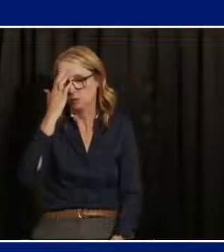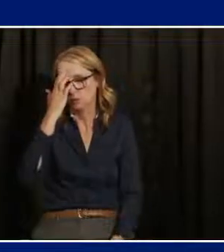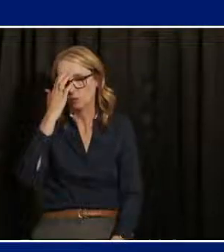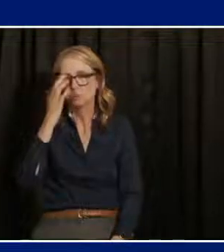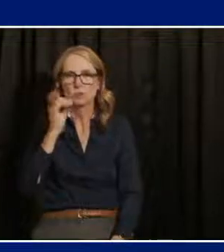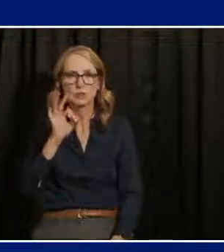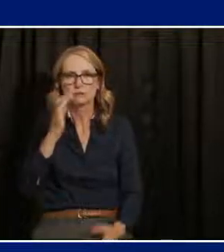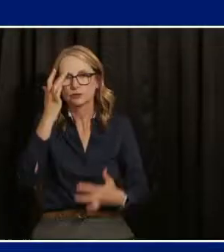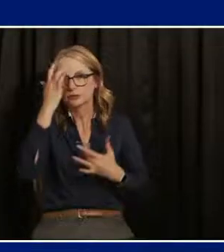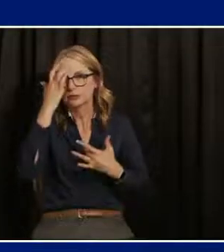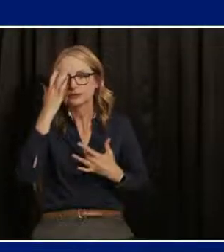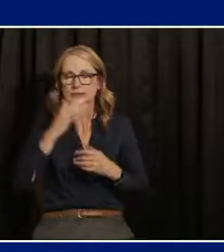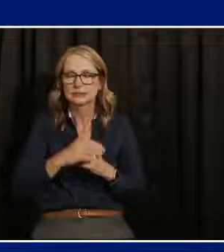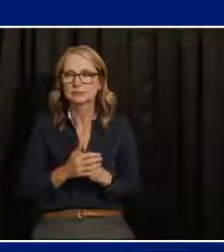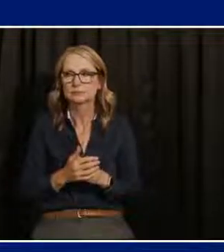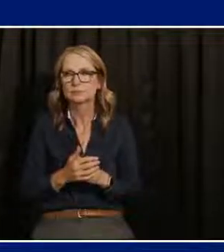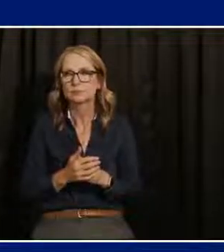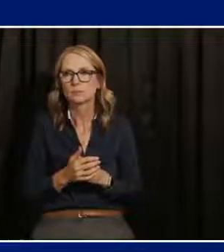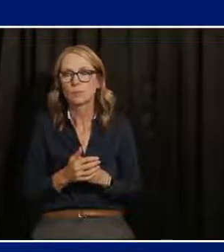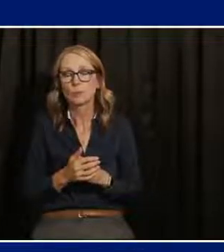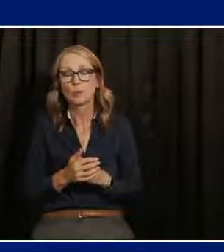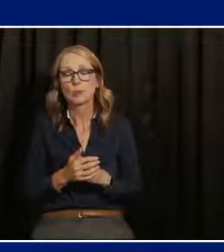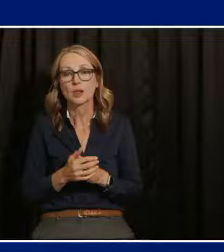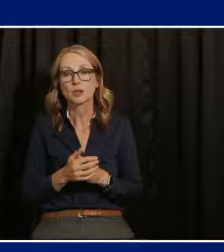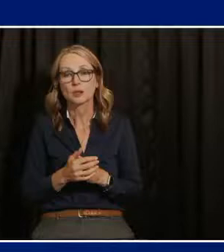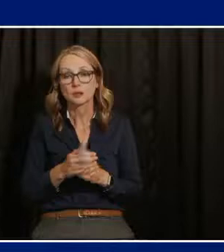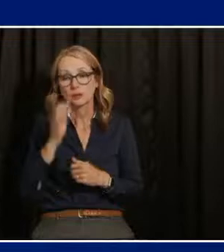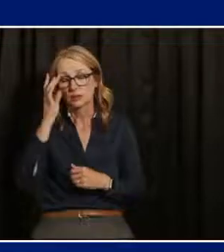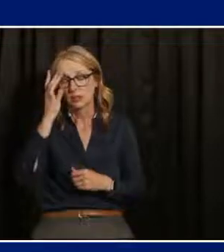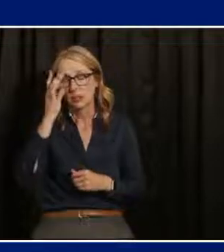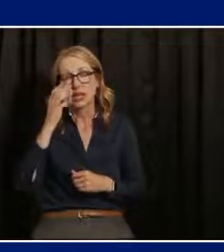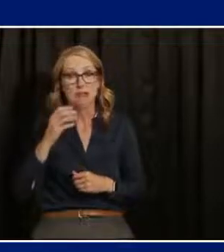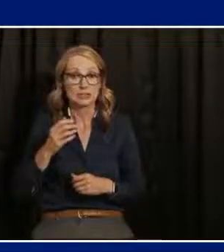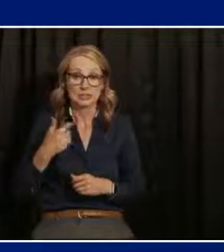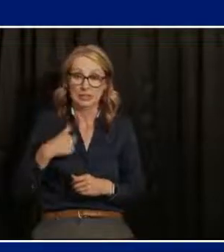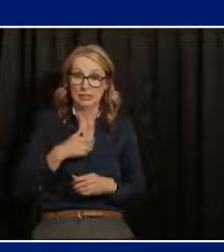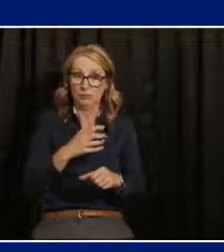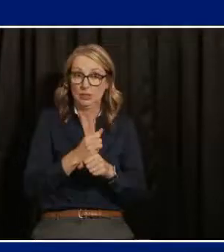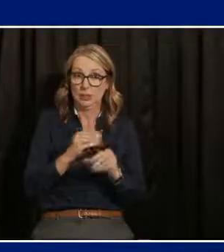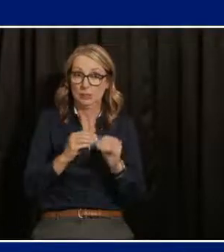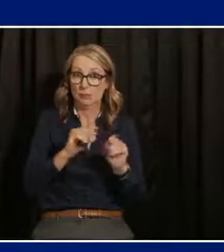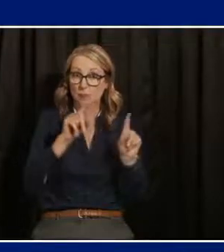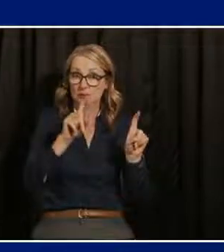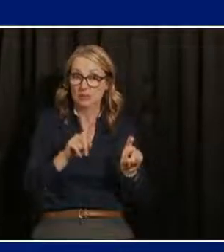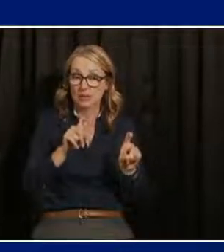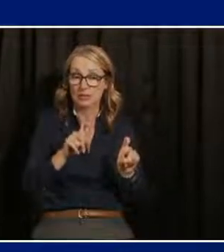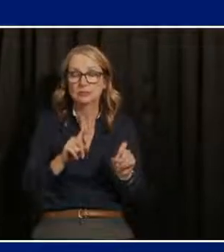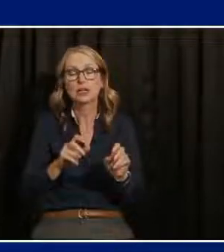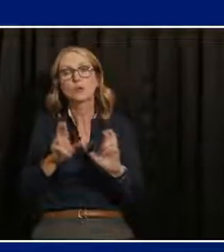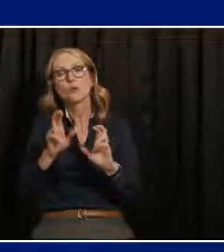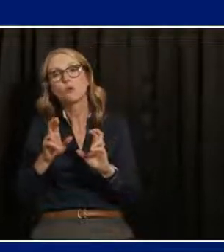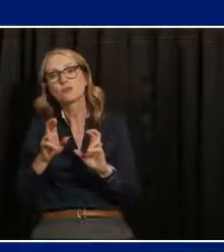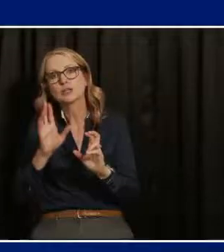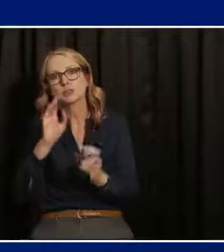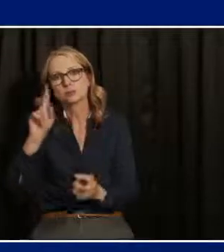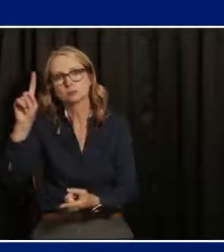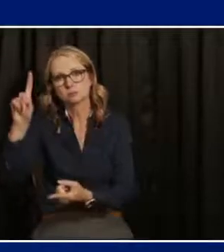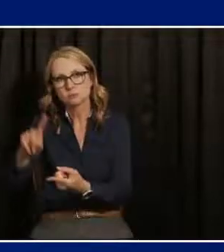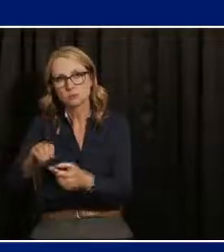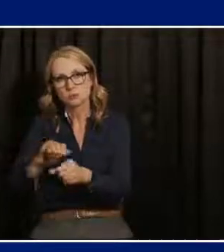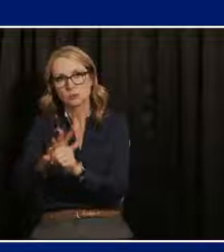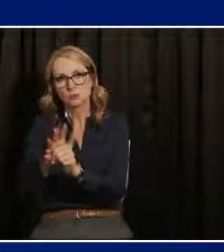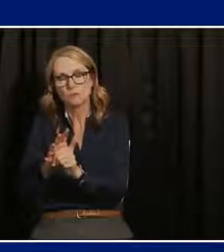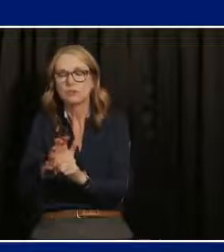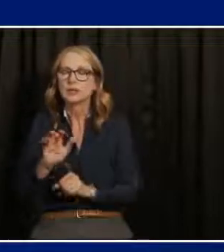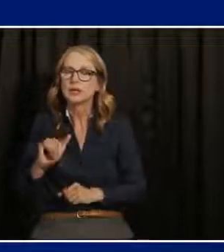them, there'll be more tests and presumably and hopefully less COVID in 3 months and in 6 months. So this is the time we need this intervention. That's